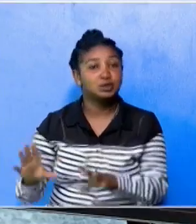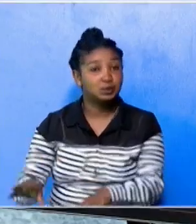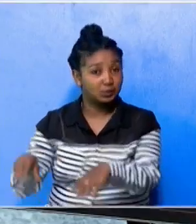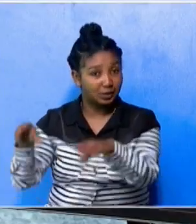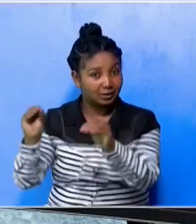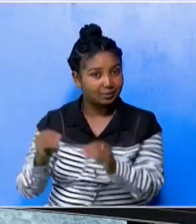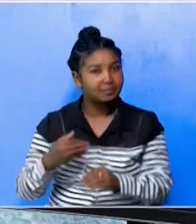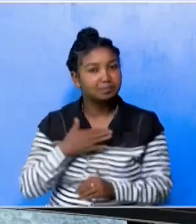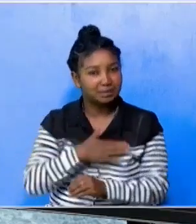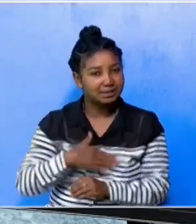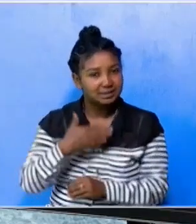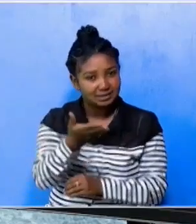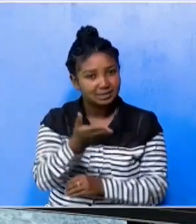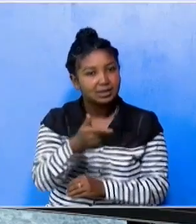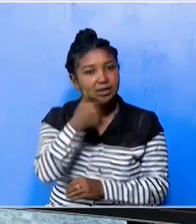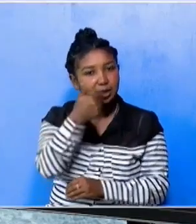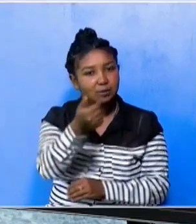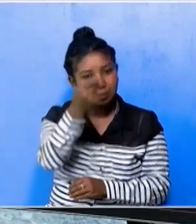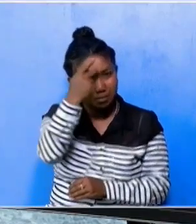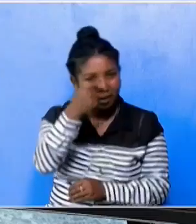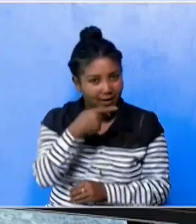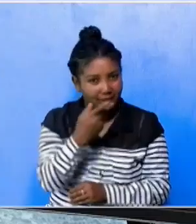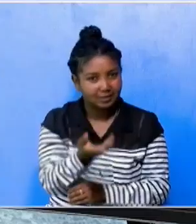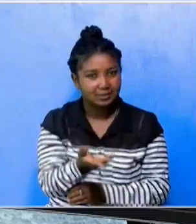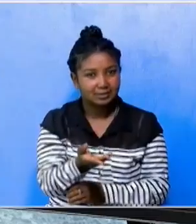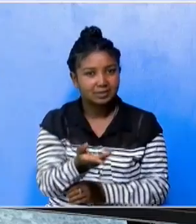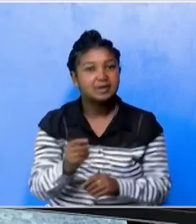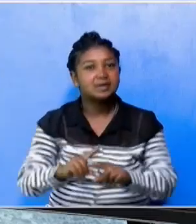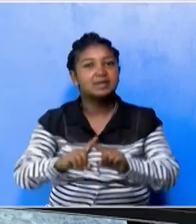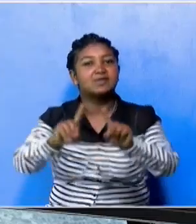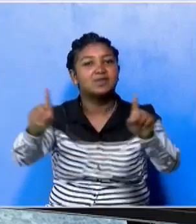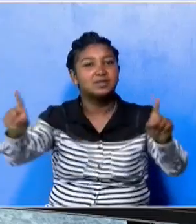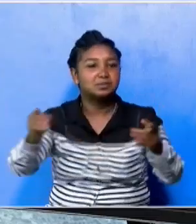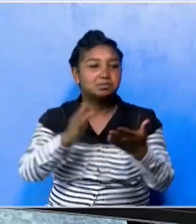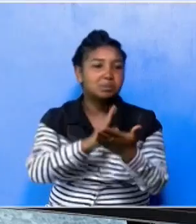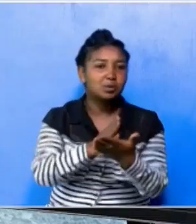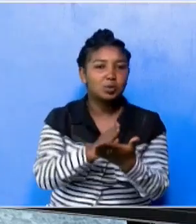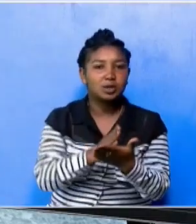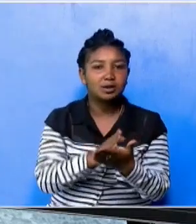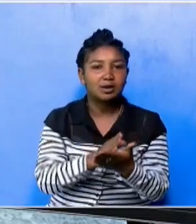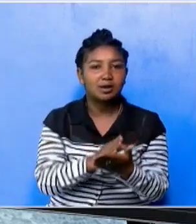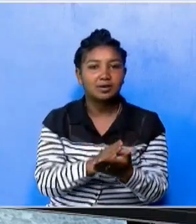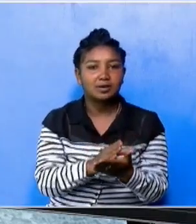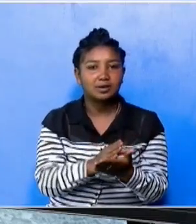Students, please tell to your parents the difference between